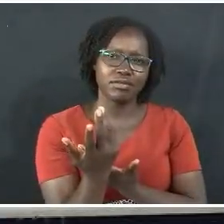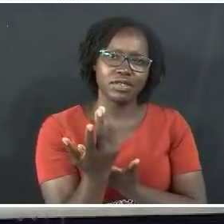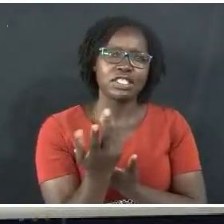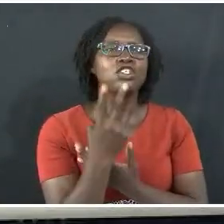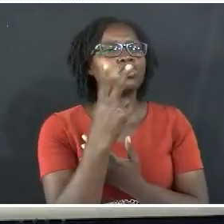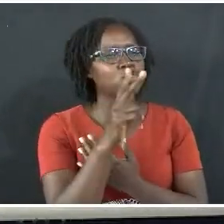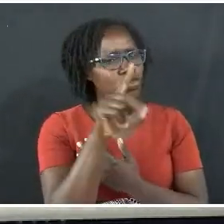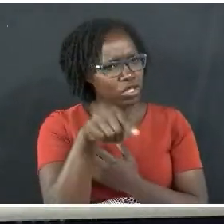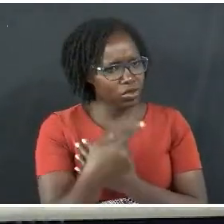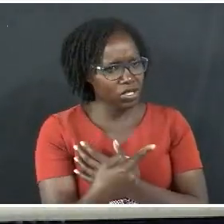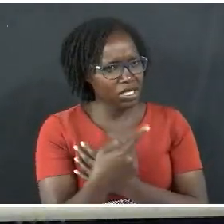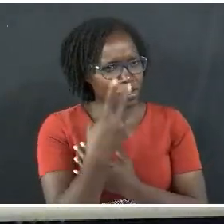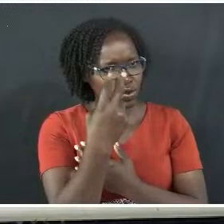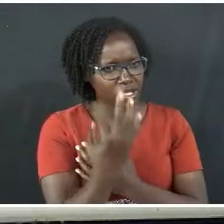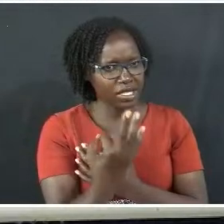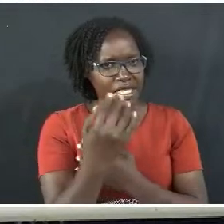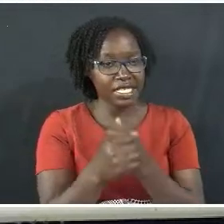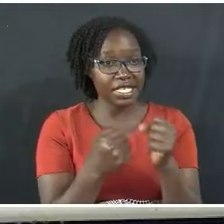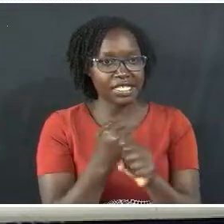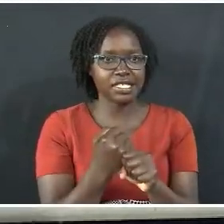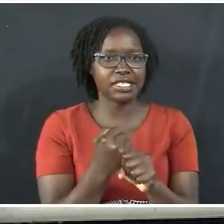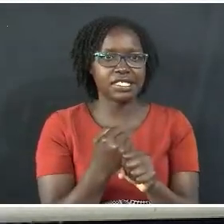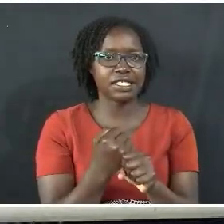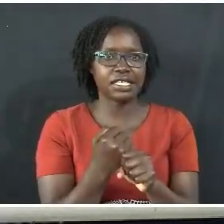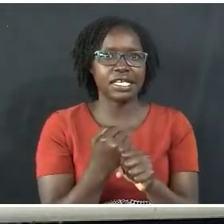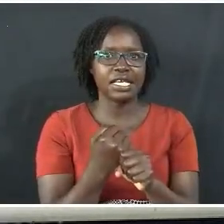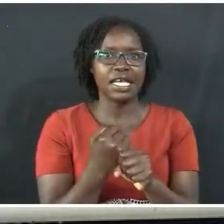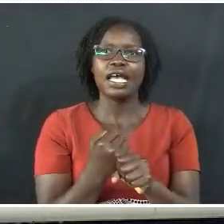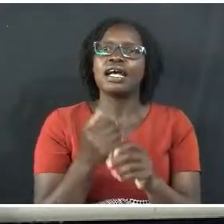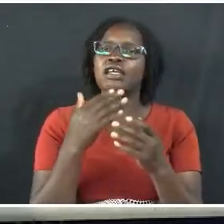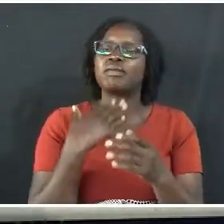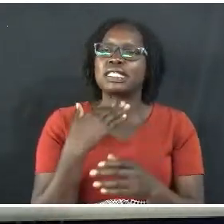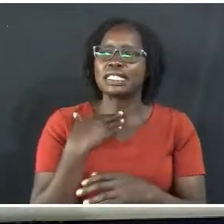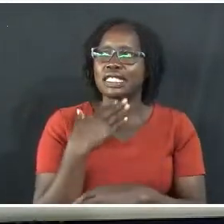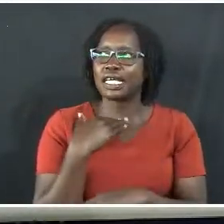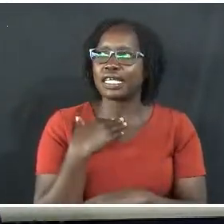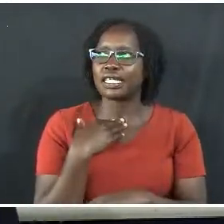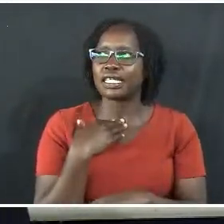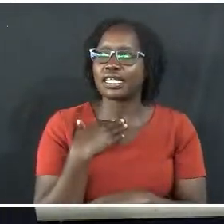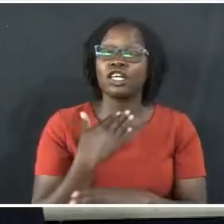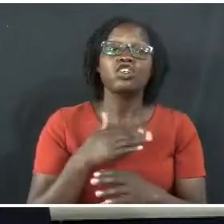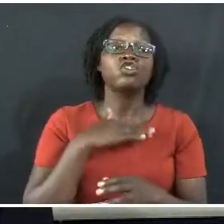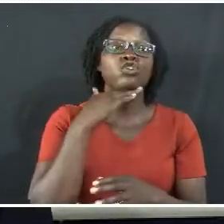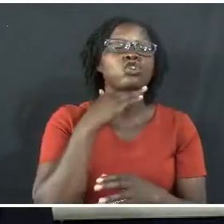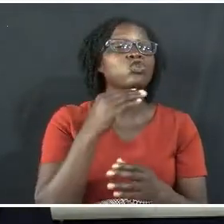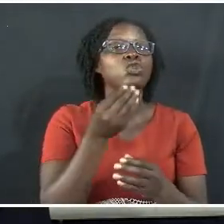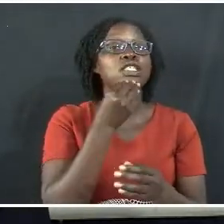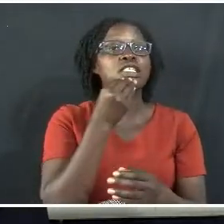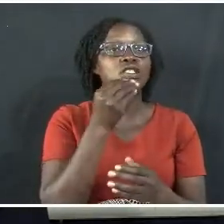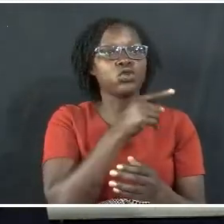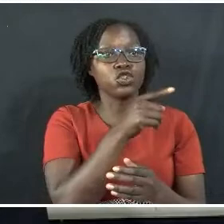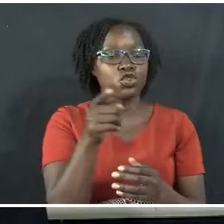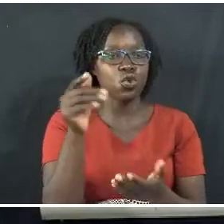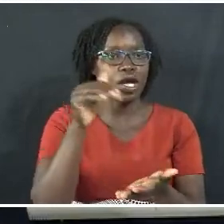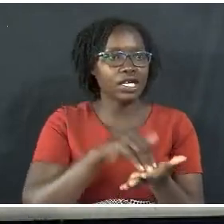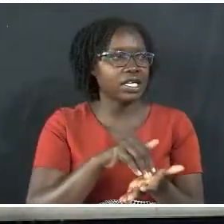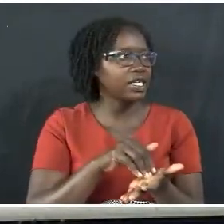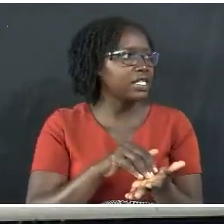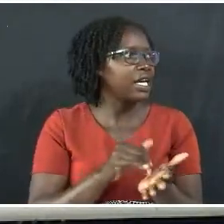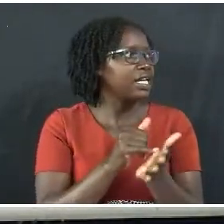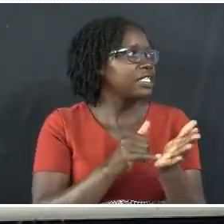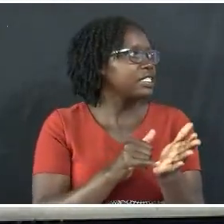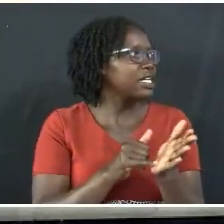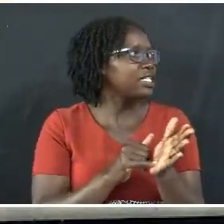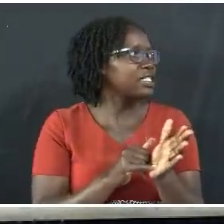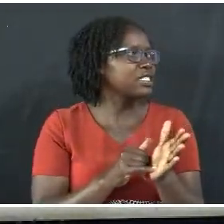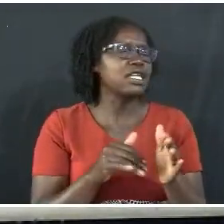For 2023 years, he has been desiring to dine with you again. Amen. Just